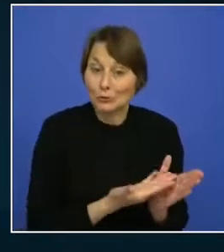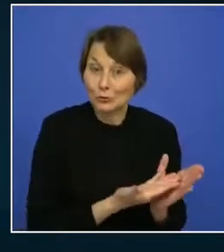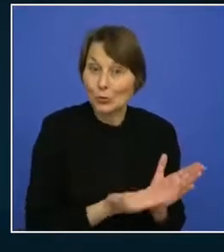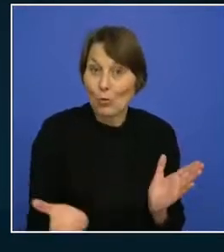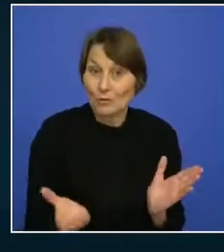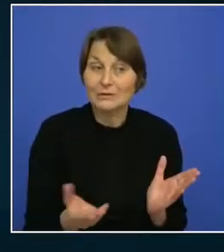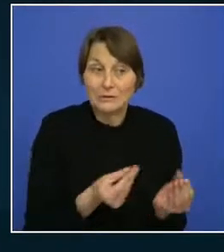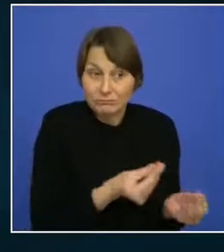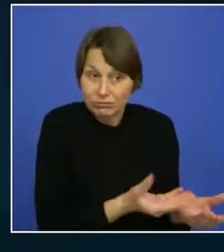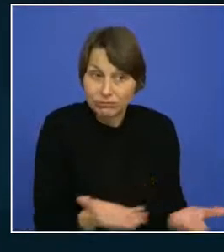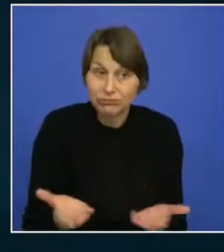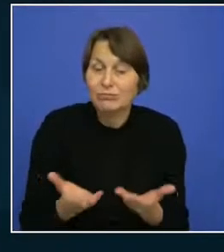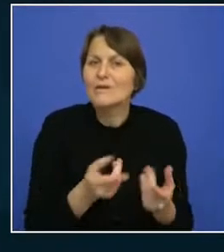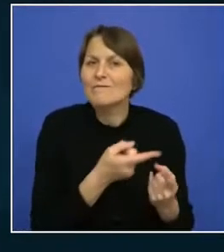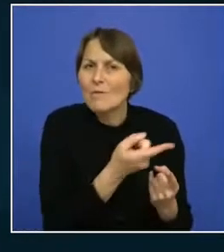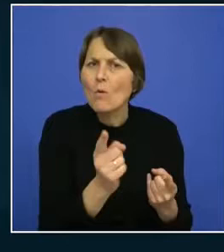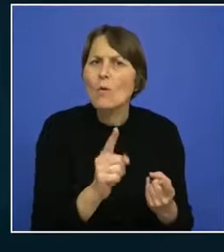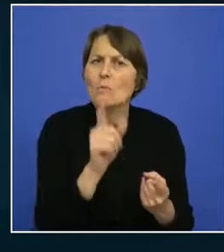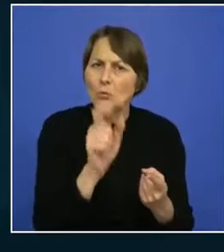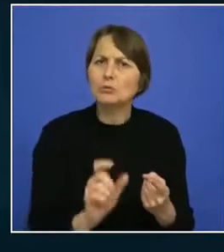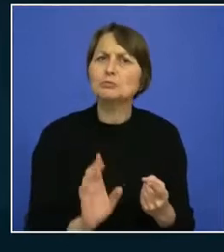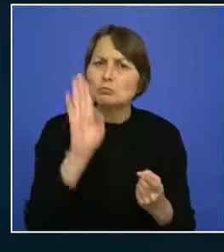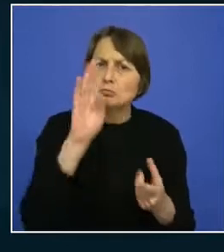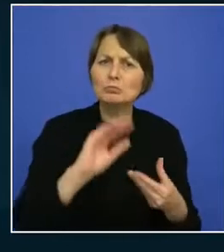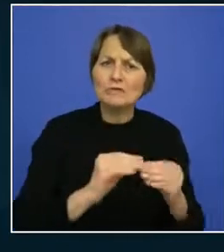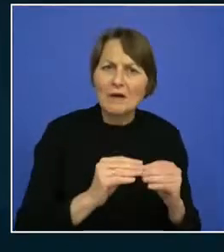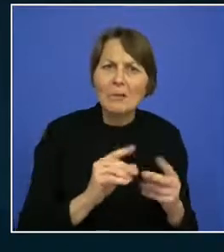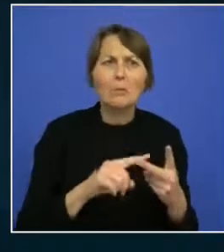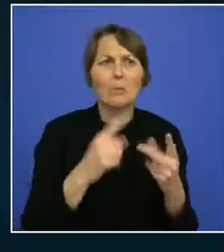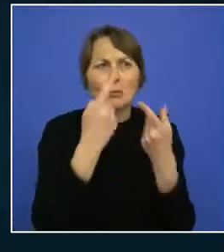and universities to be able to use this.